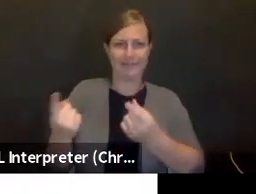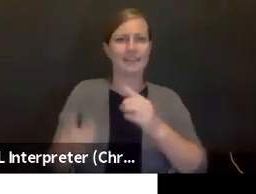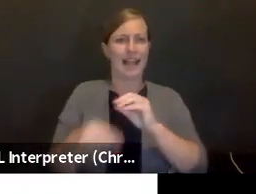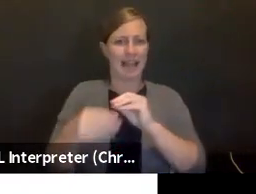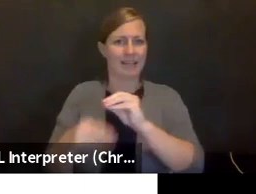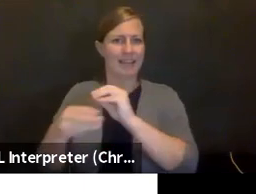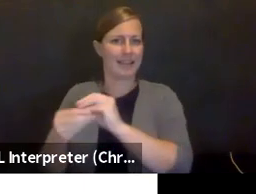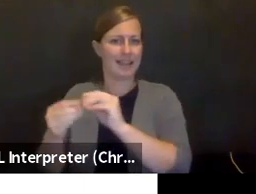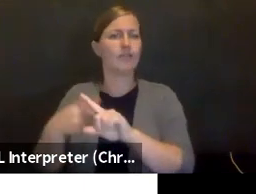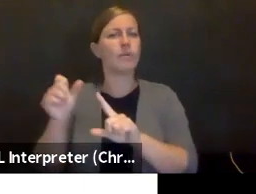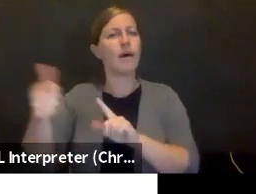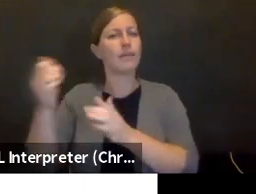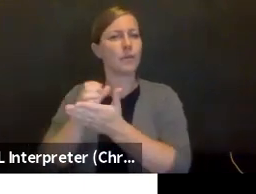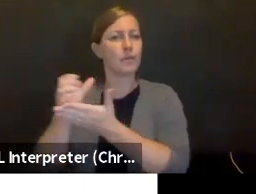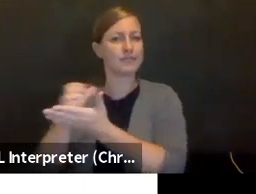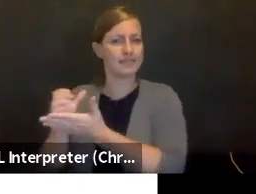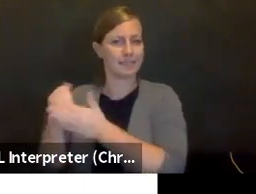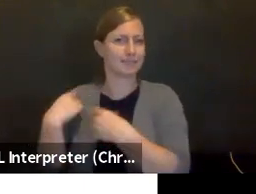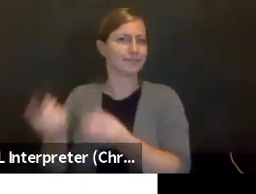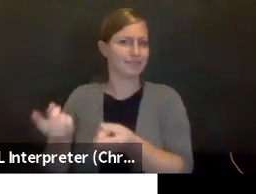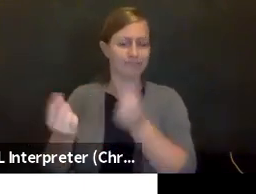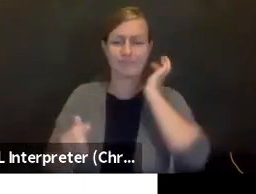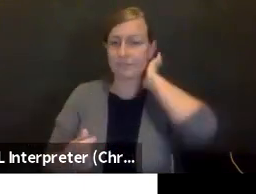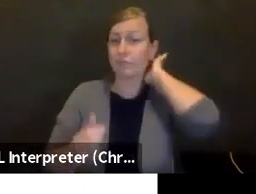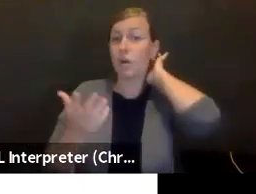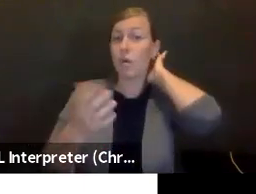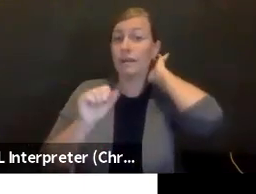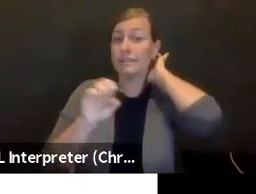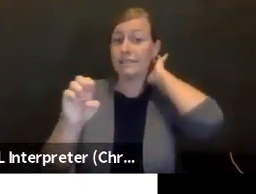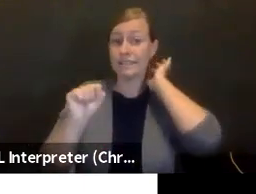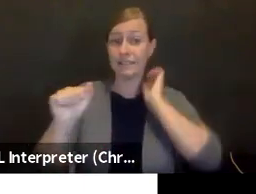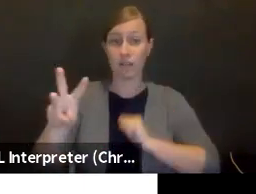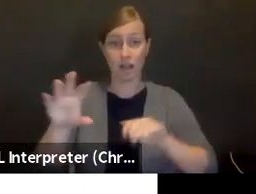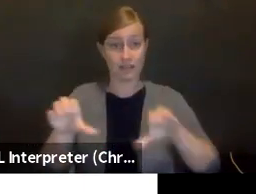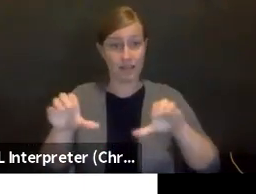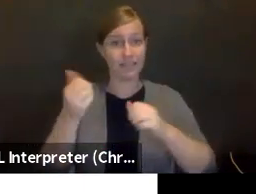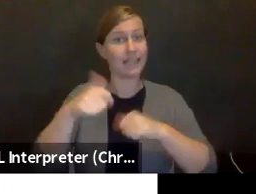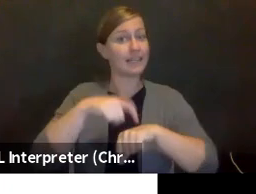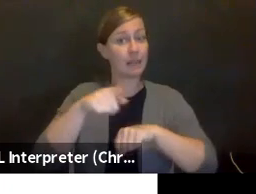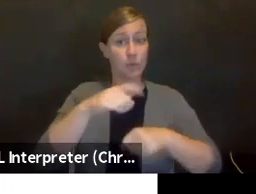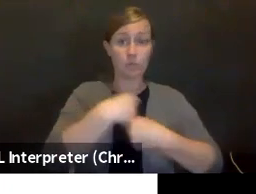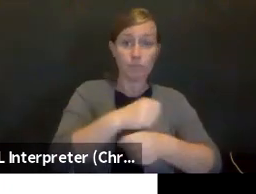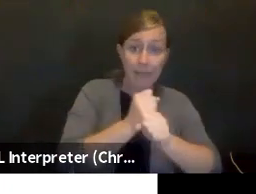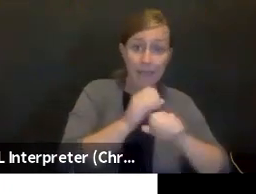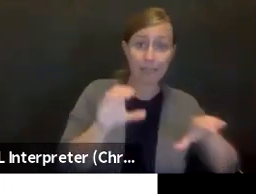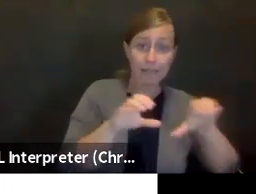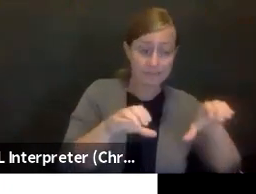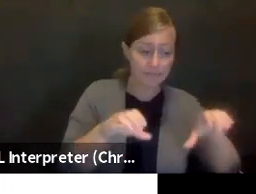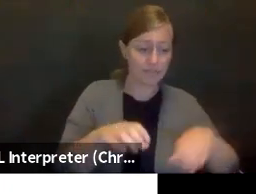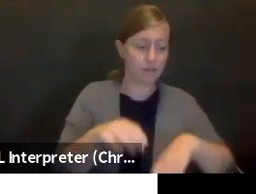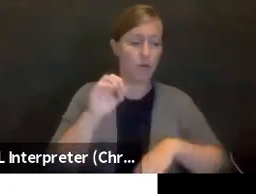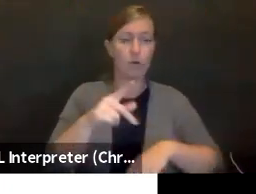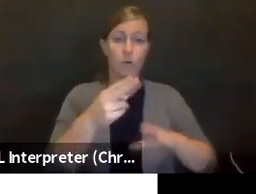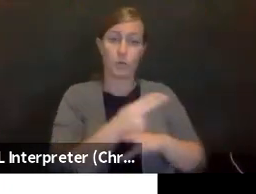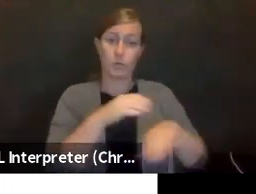from other classes. So what Seesaw does is anytime you either make an activity or you use